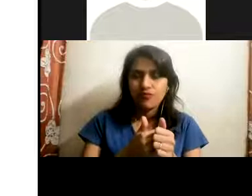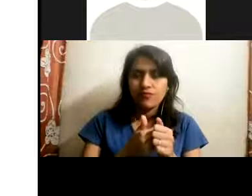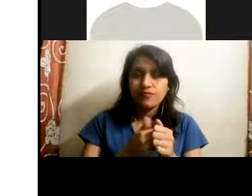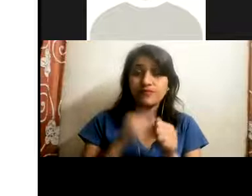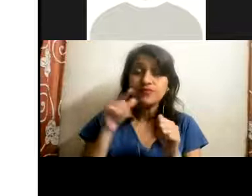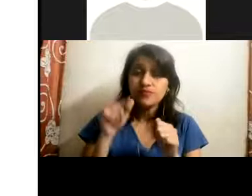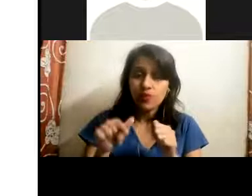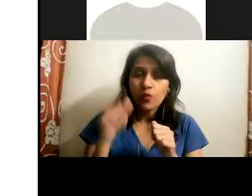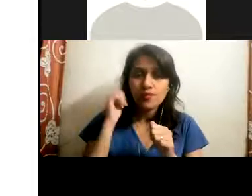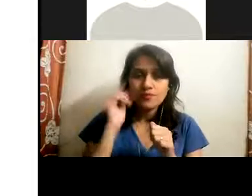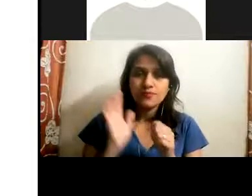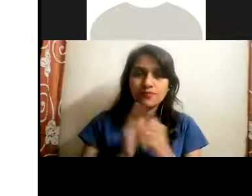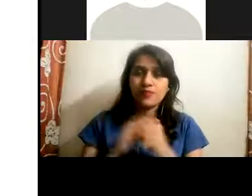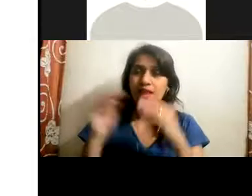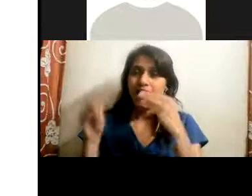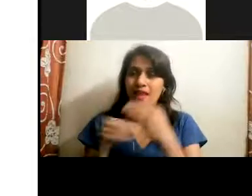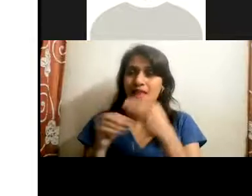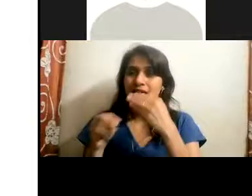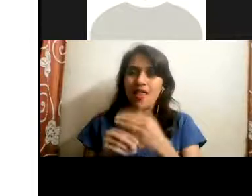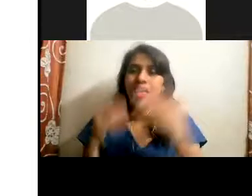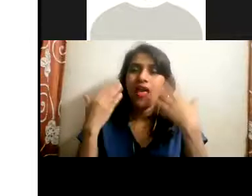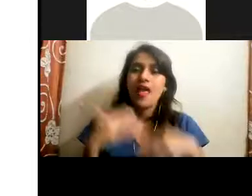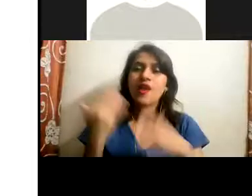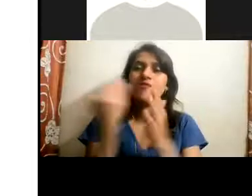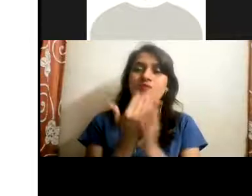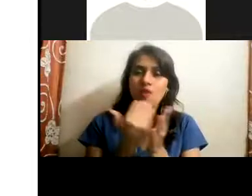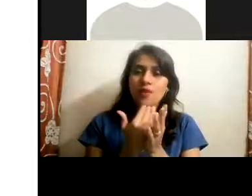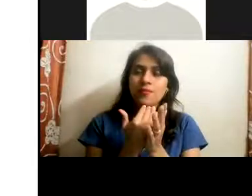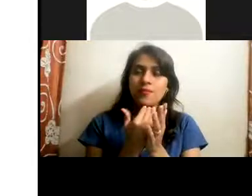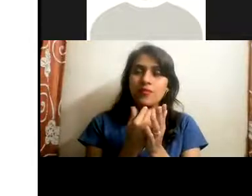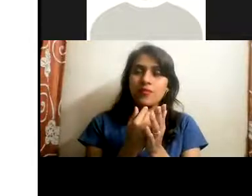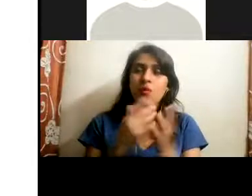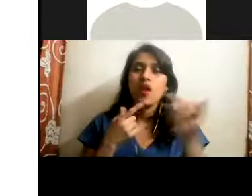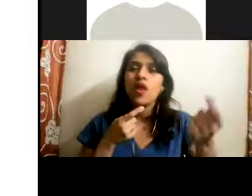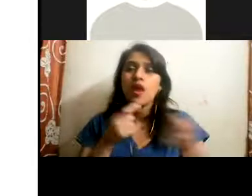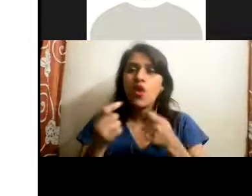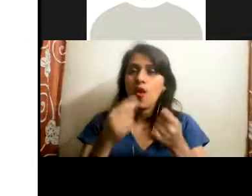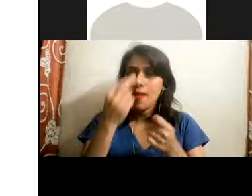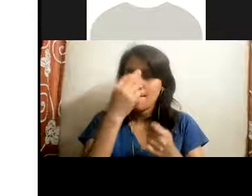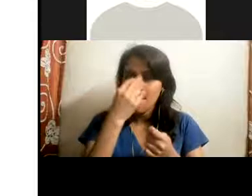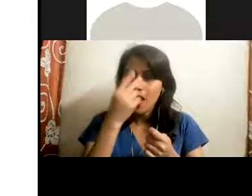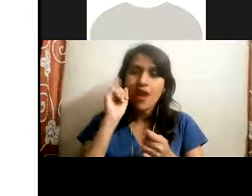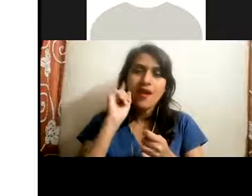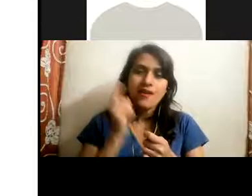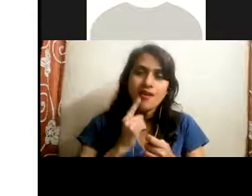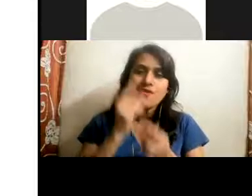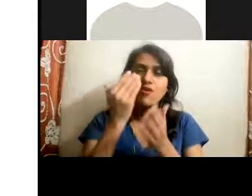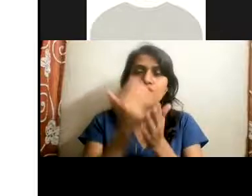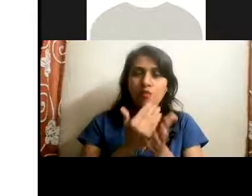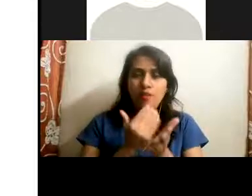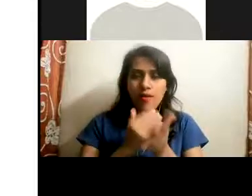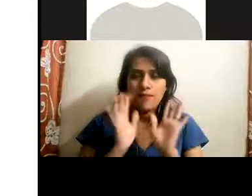are included in the health programs? We have the control of blindness and deafness program.